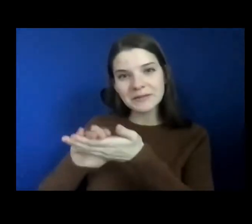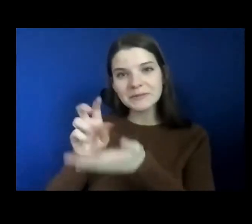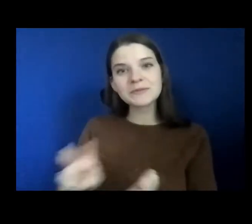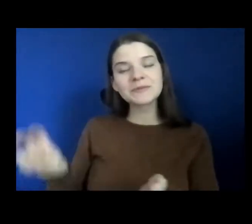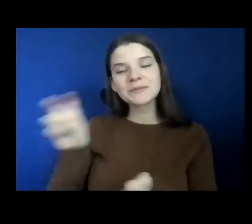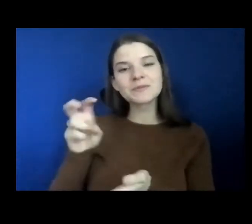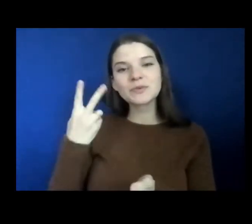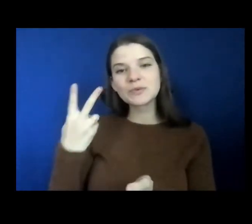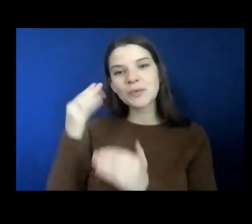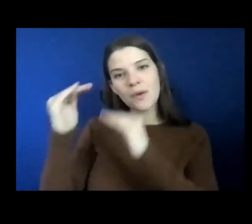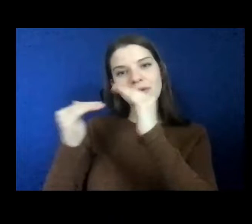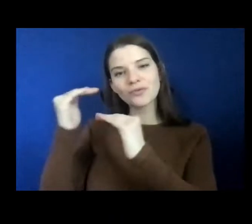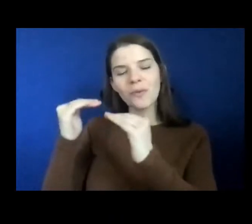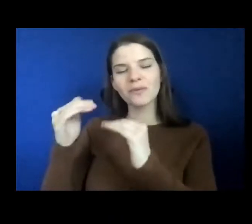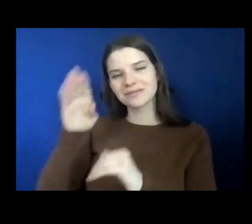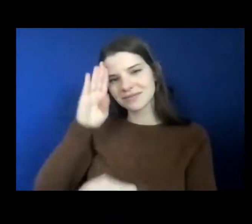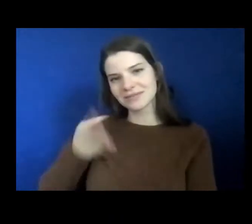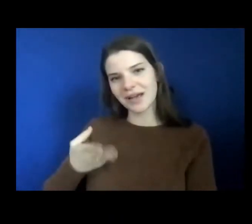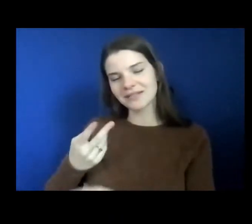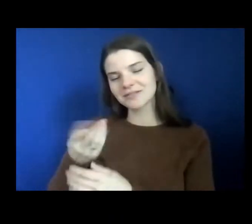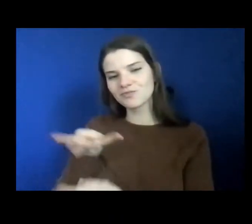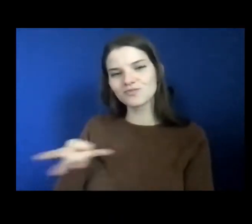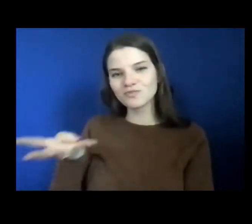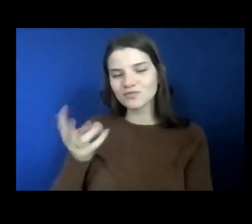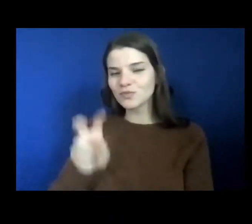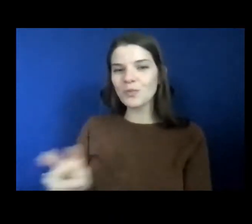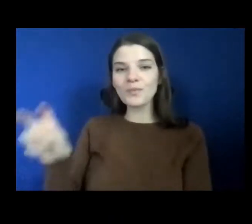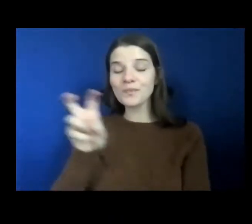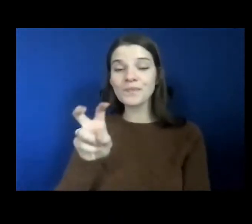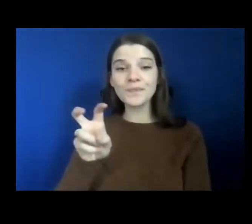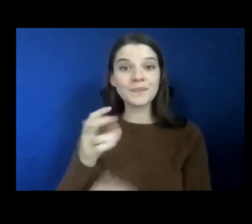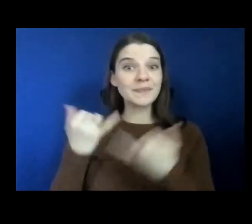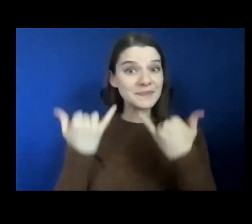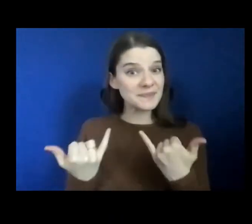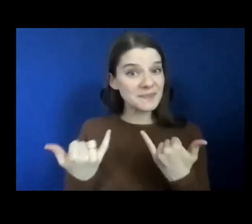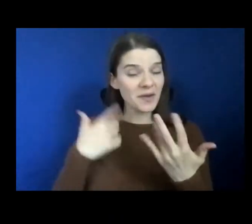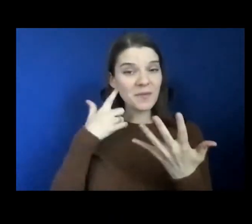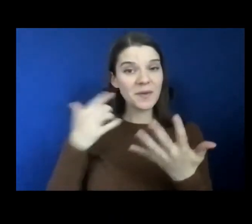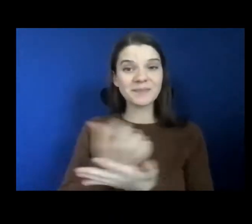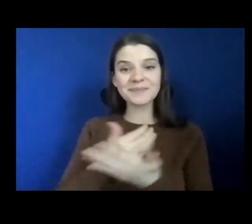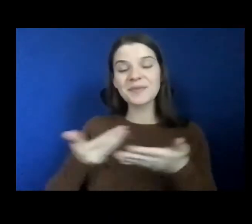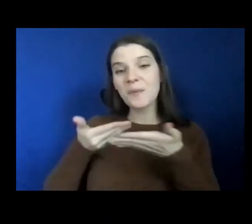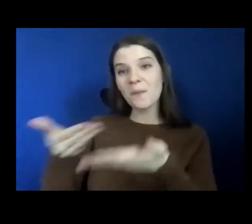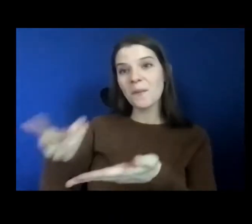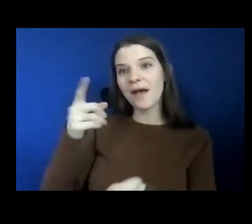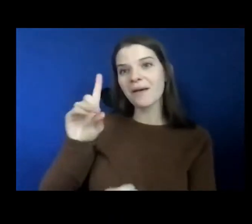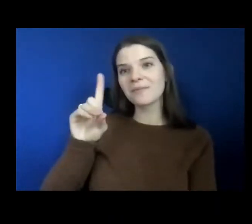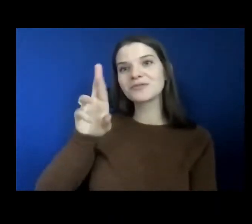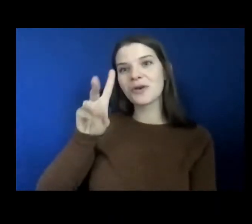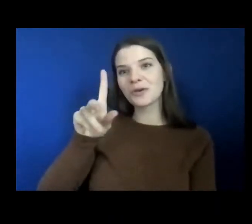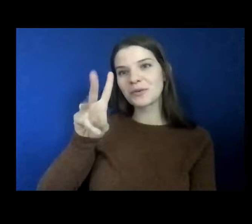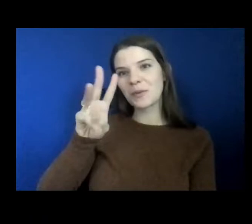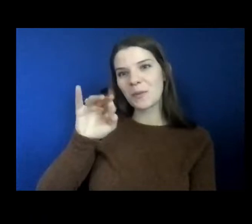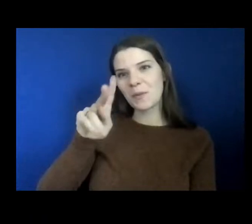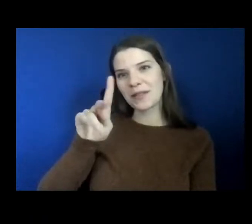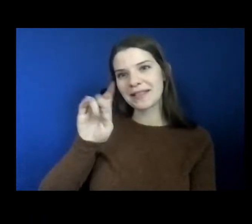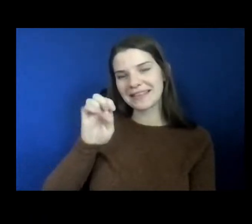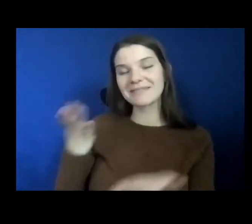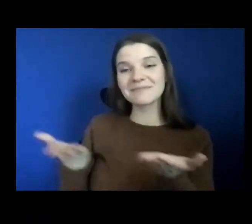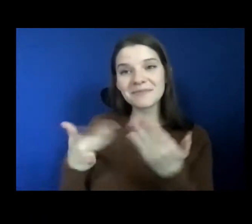2 adult sons. So at this time, I would like to welcome Dr. Wilkie to our